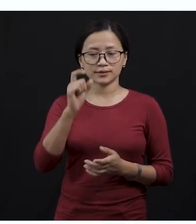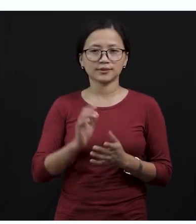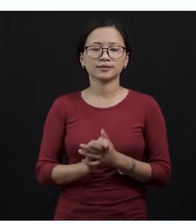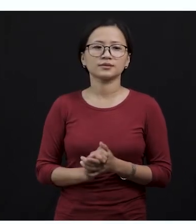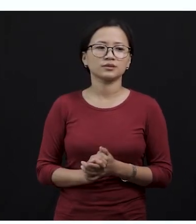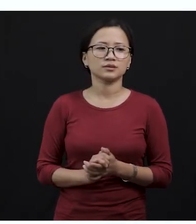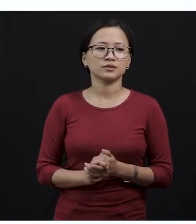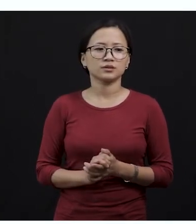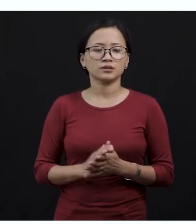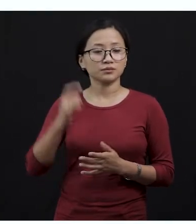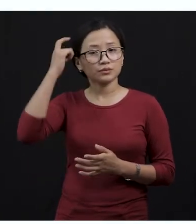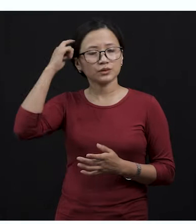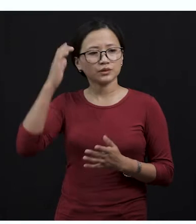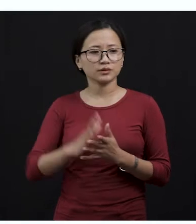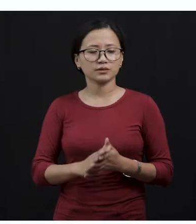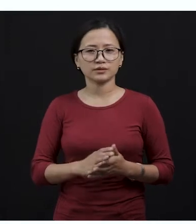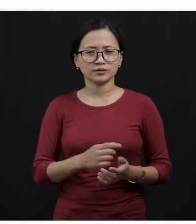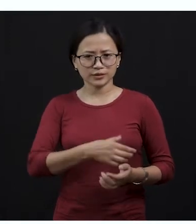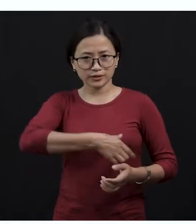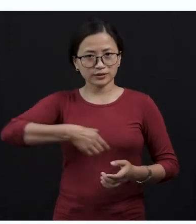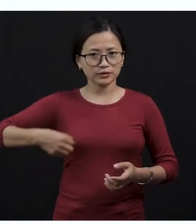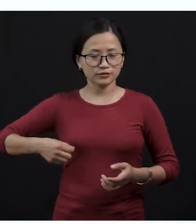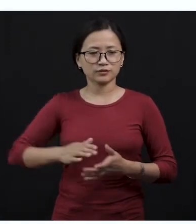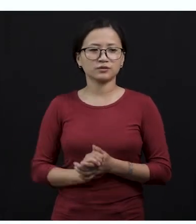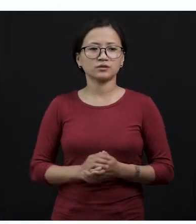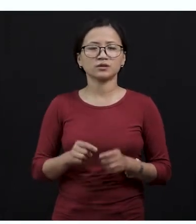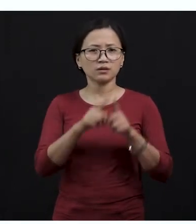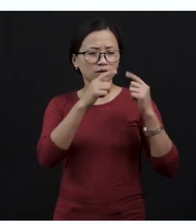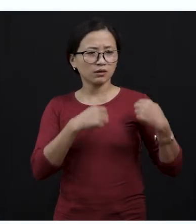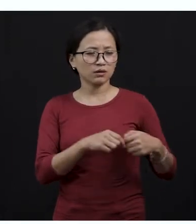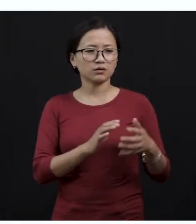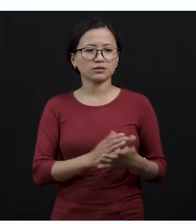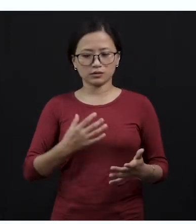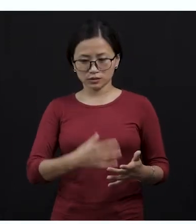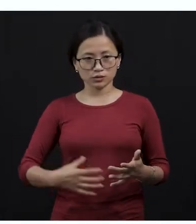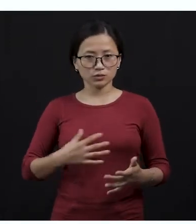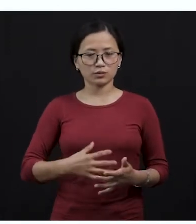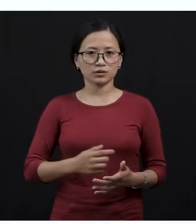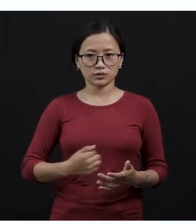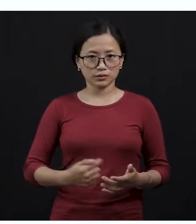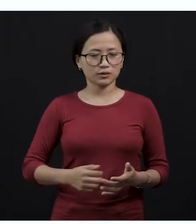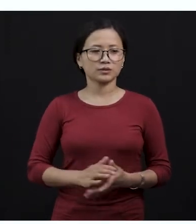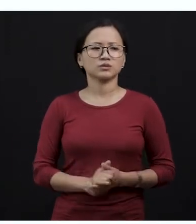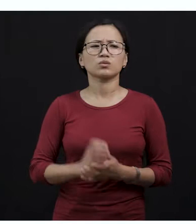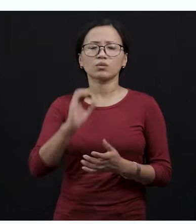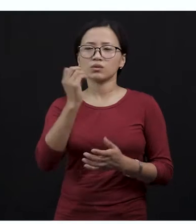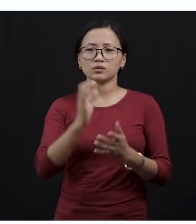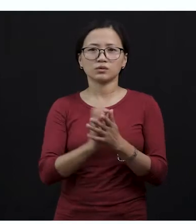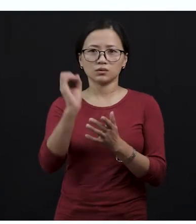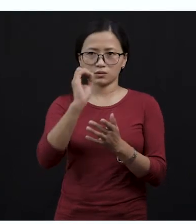is the brain, liver, lungs, kidney, heart, stomach. These are organs, isn't